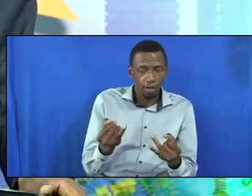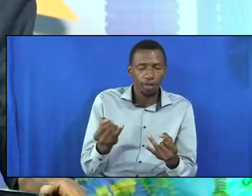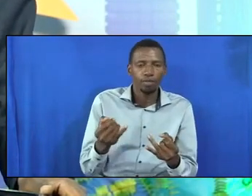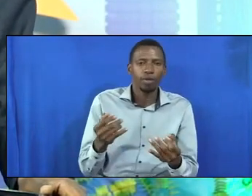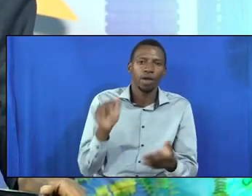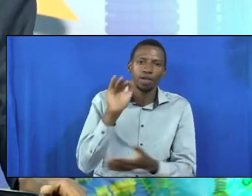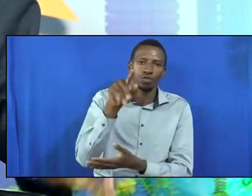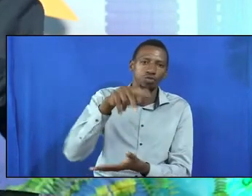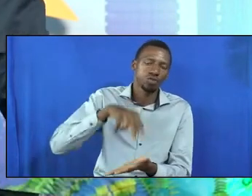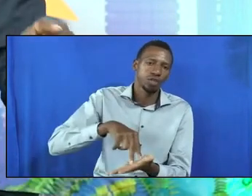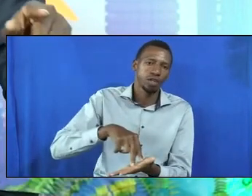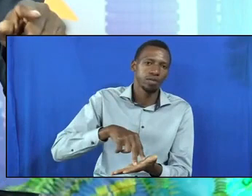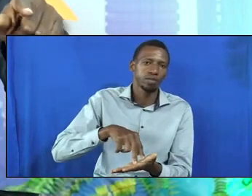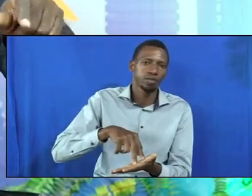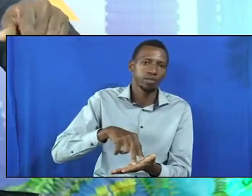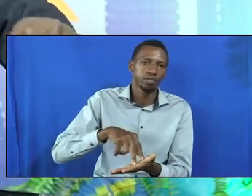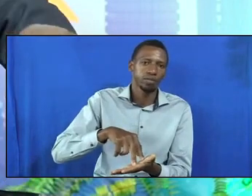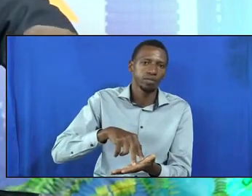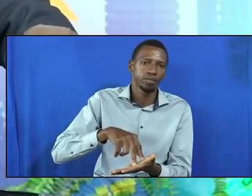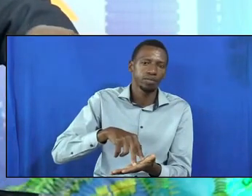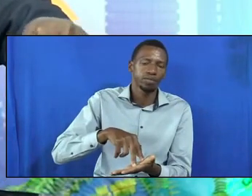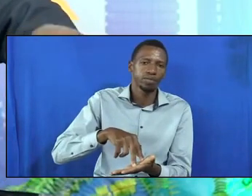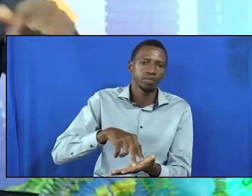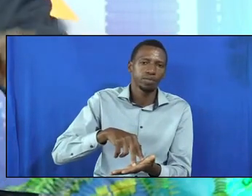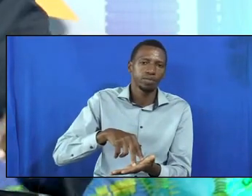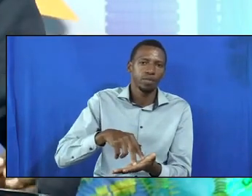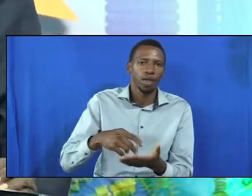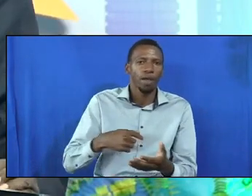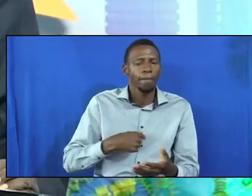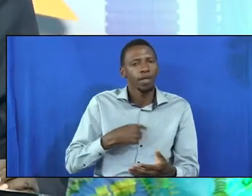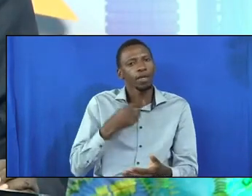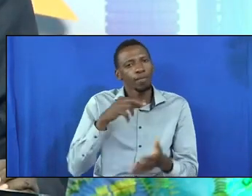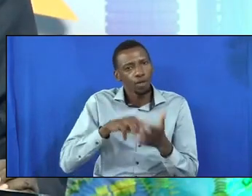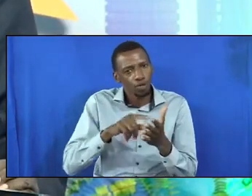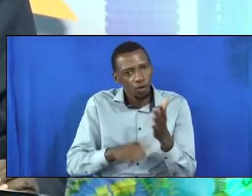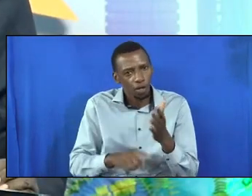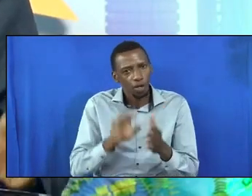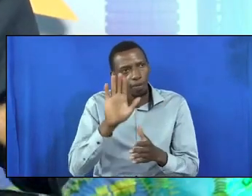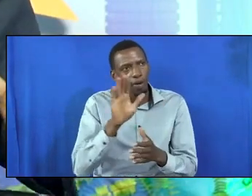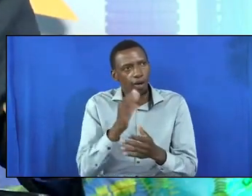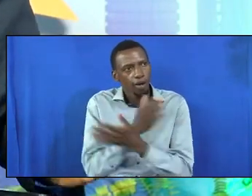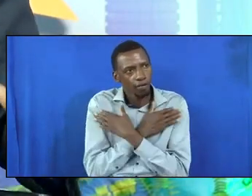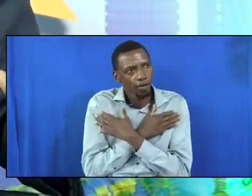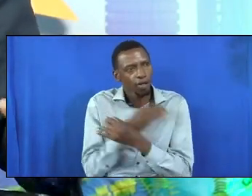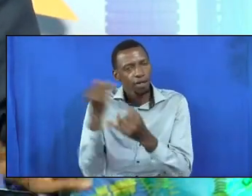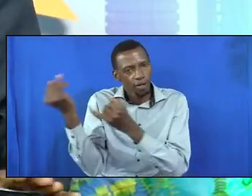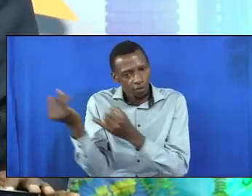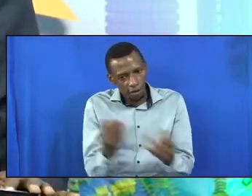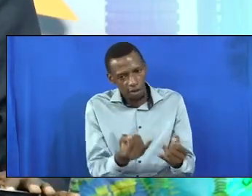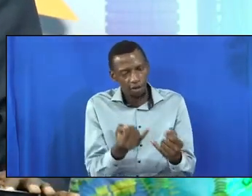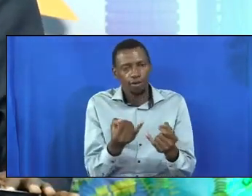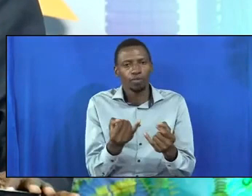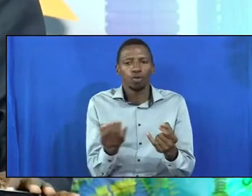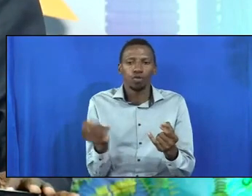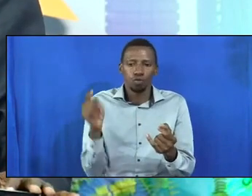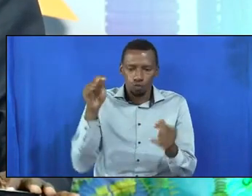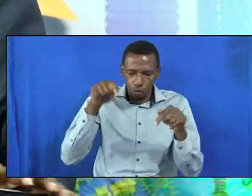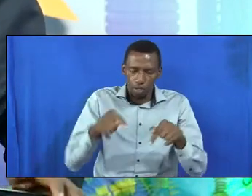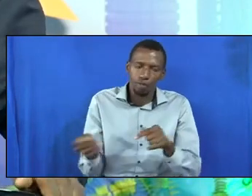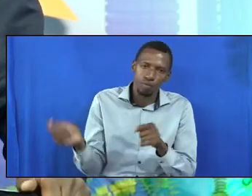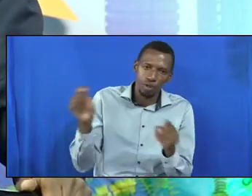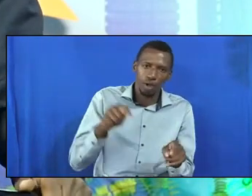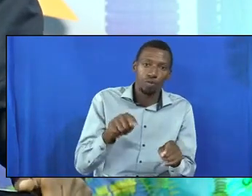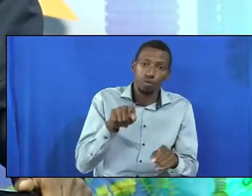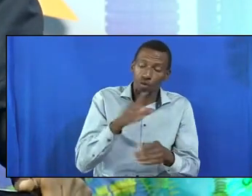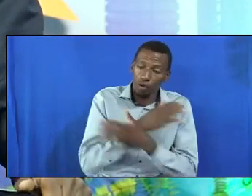Thank you, thank you. The friend I mean has made it and is here today. The other days will come later. The friend is